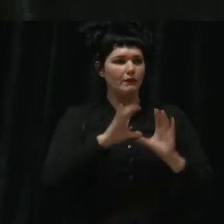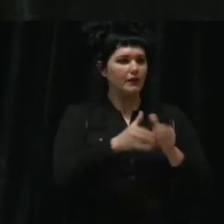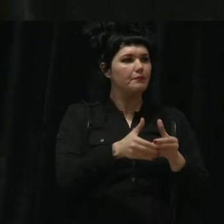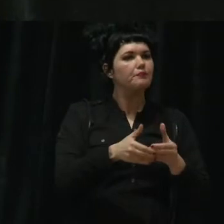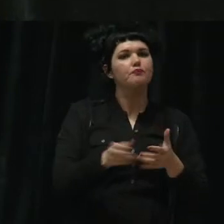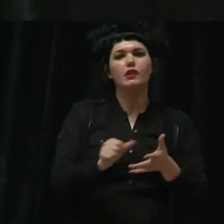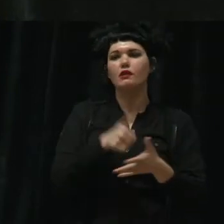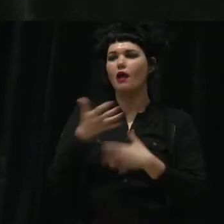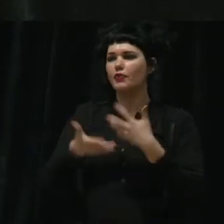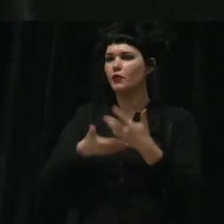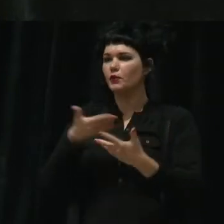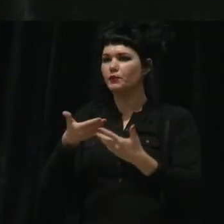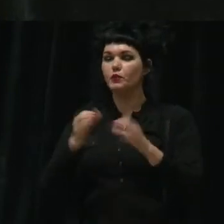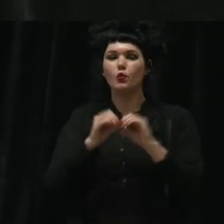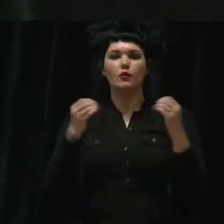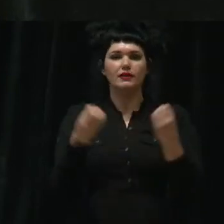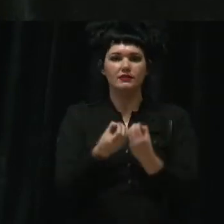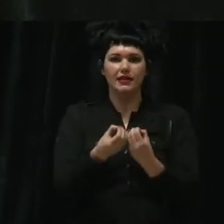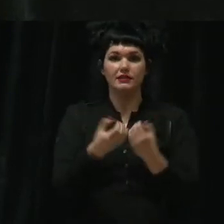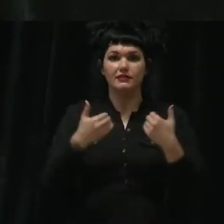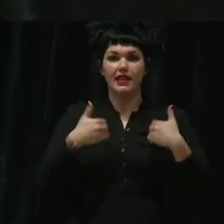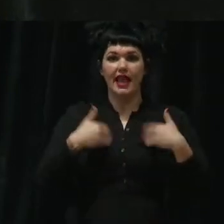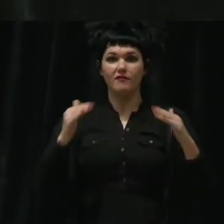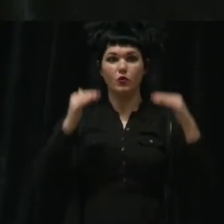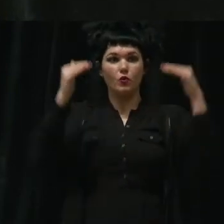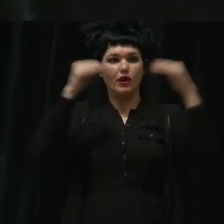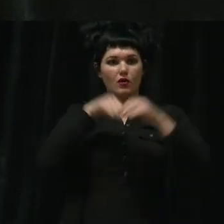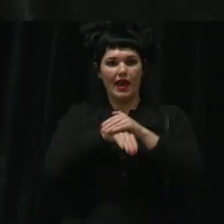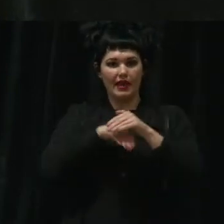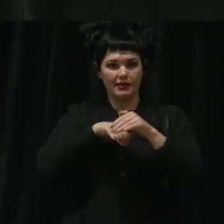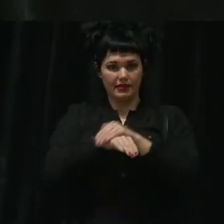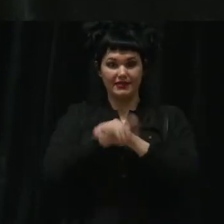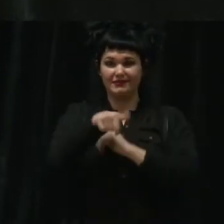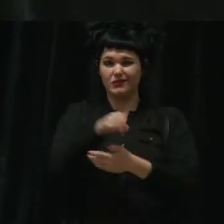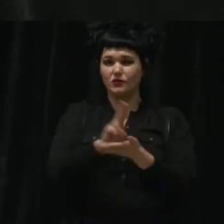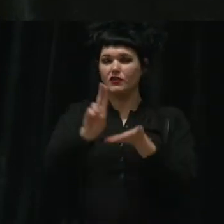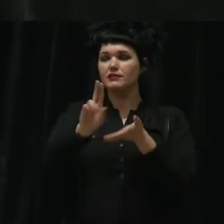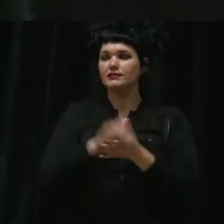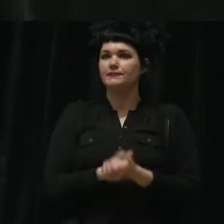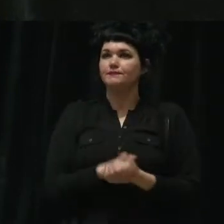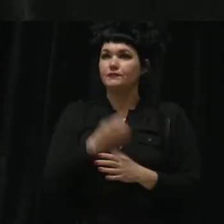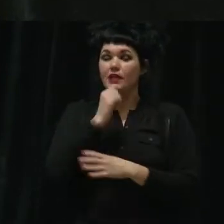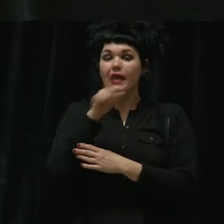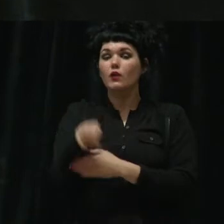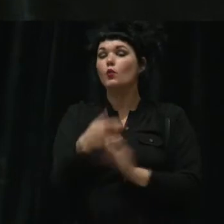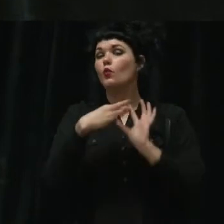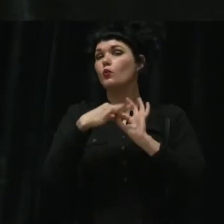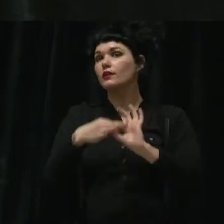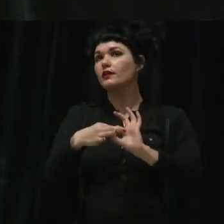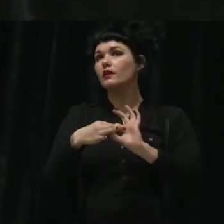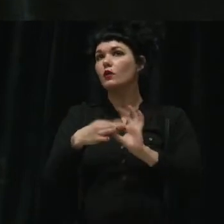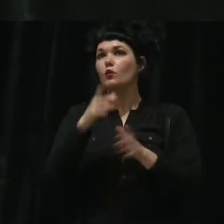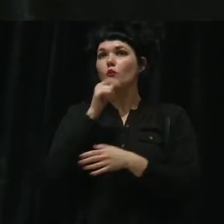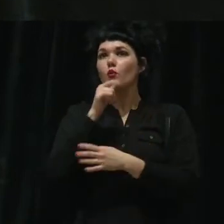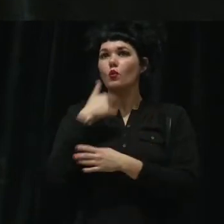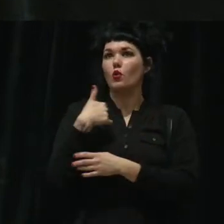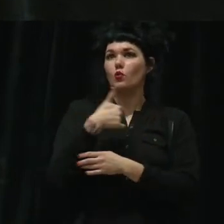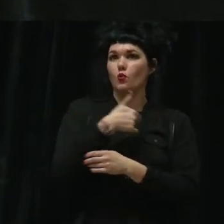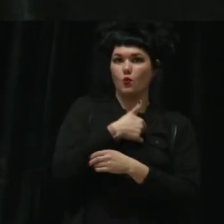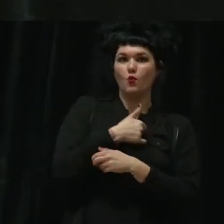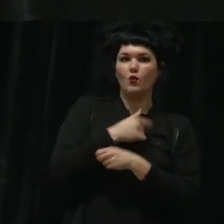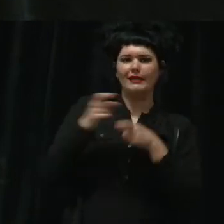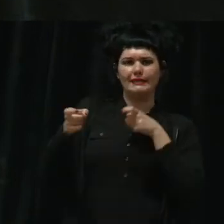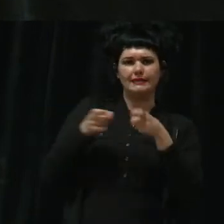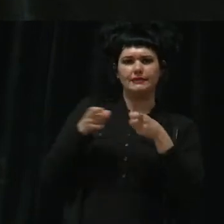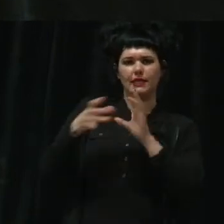other organizations to have greater access to the university, not only in terms of who we deal with, but